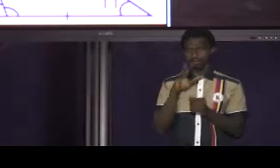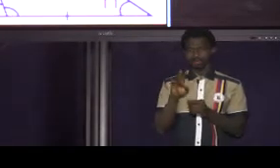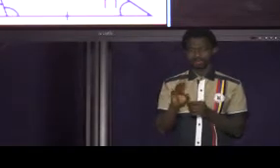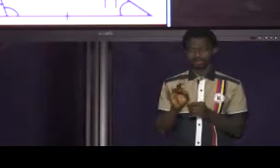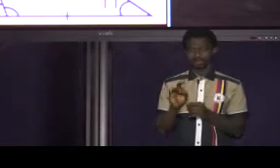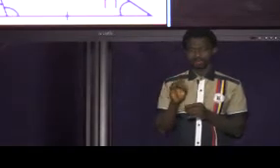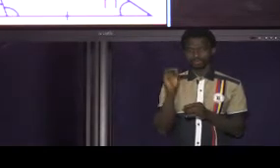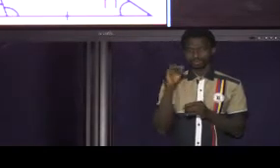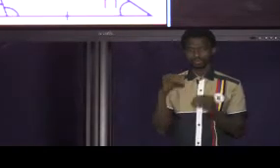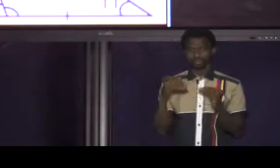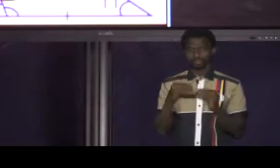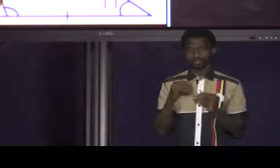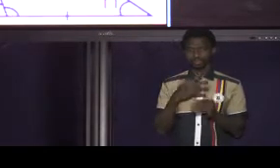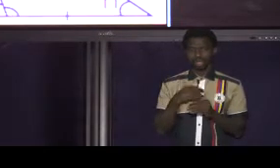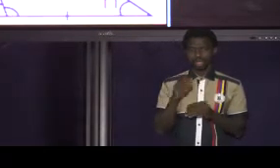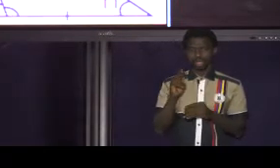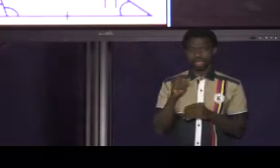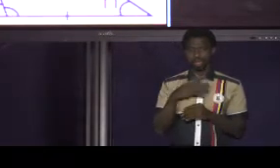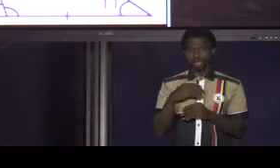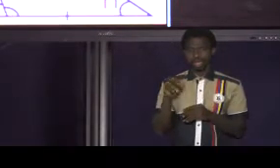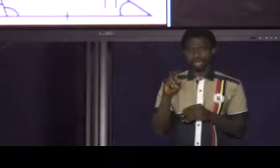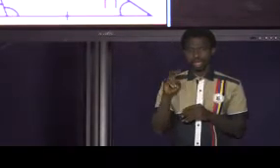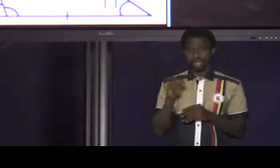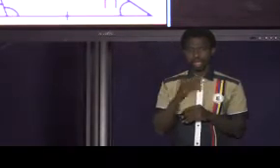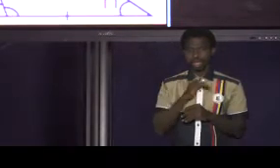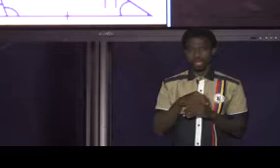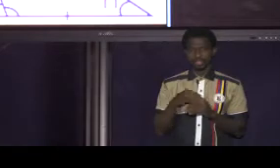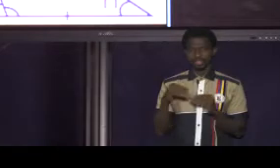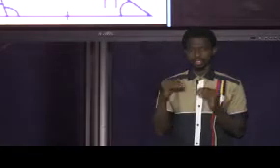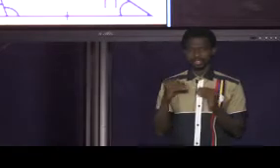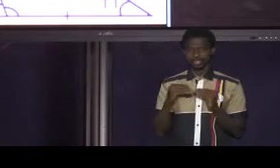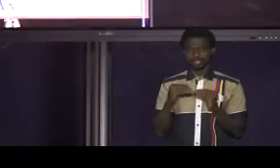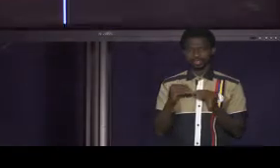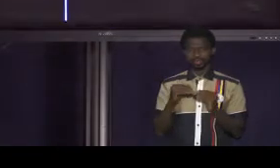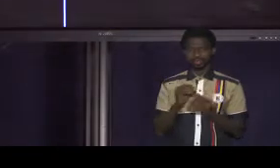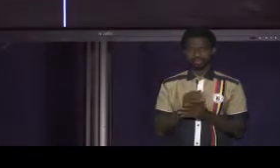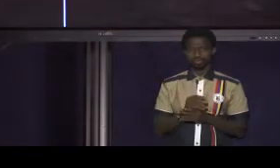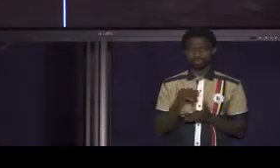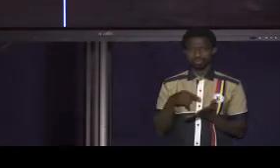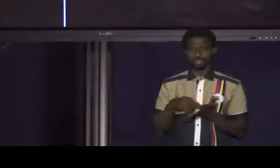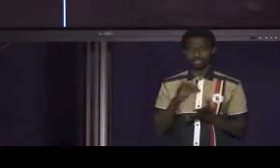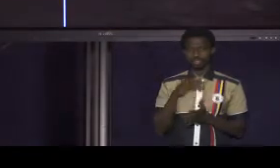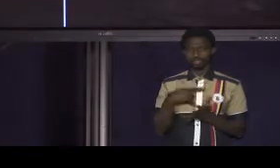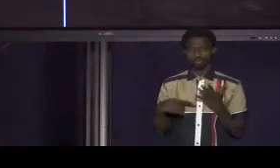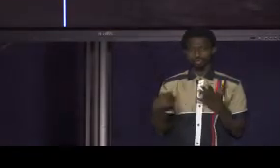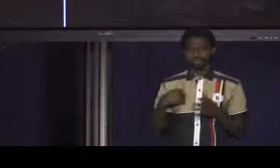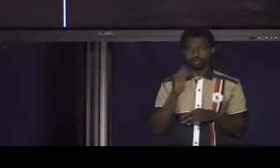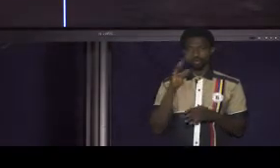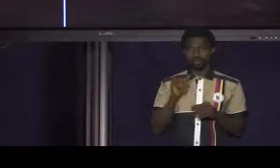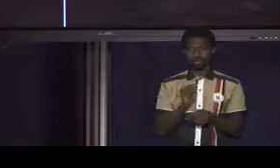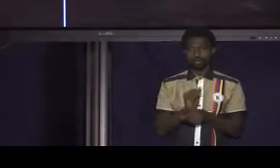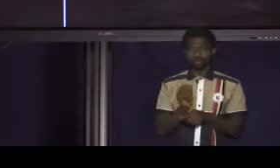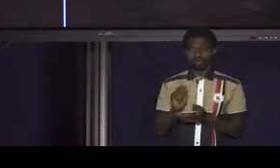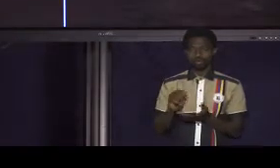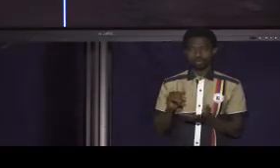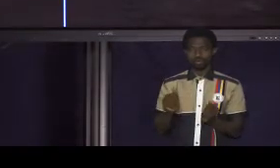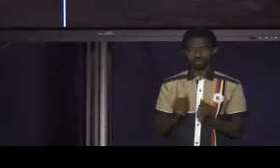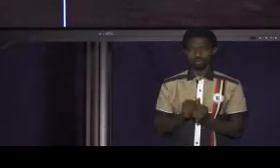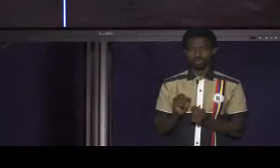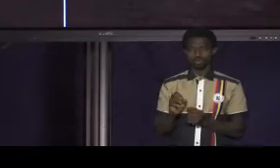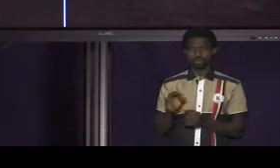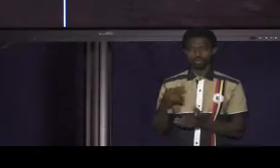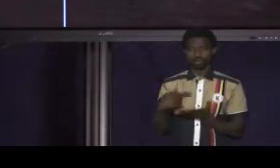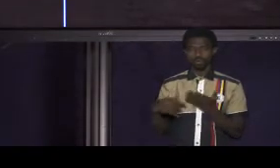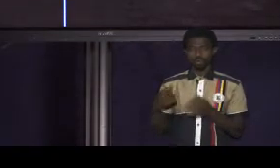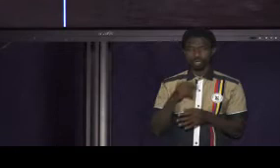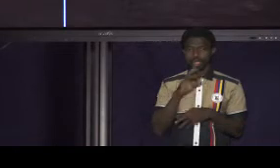also equal because this triangle is an isosceles triangle. This is what we will work with. So what